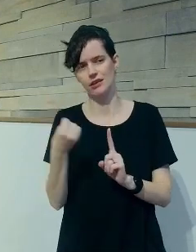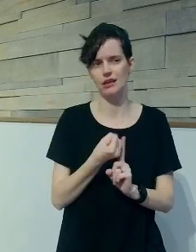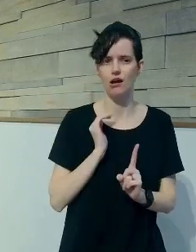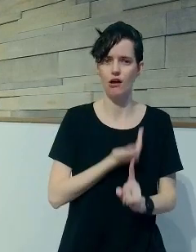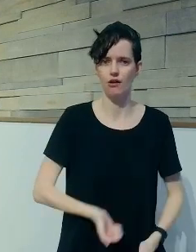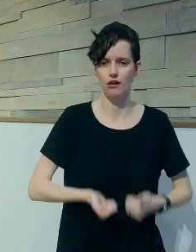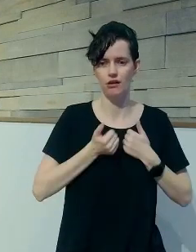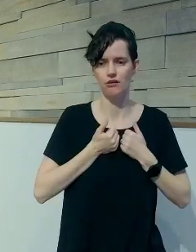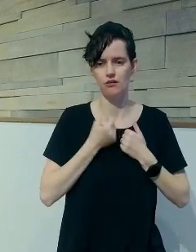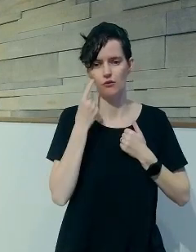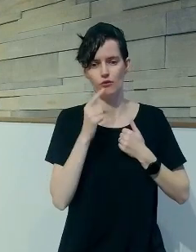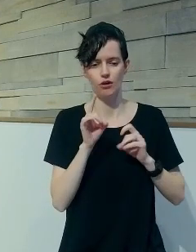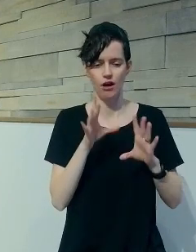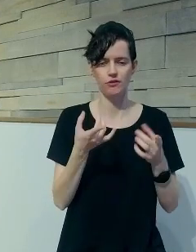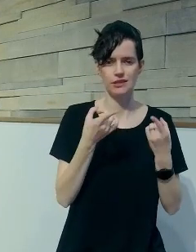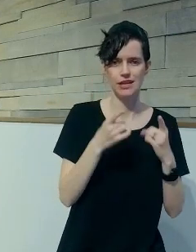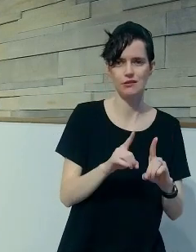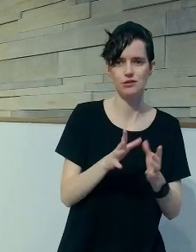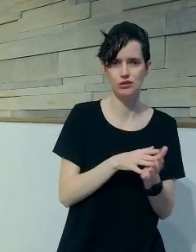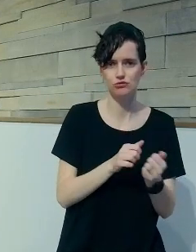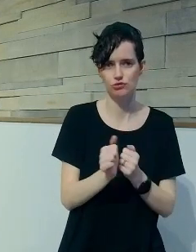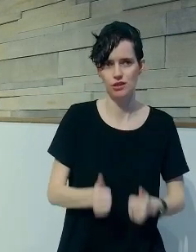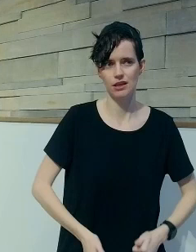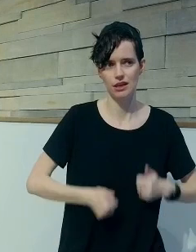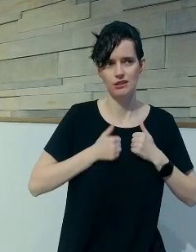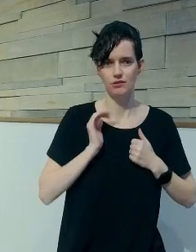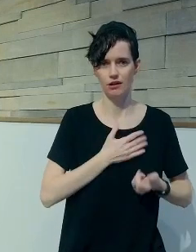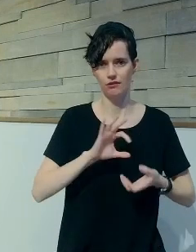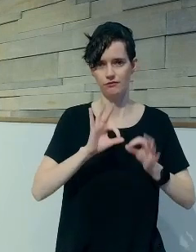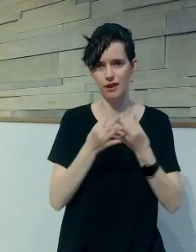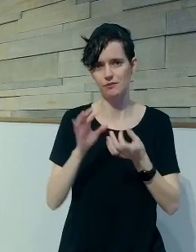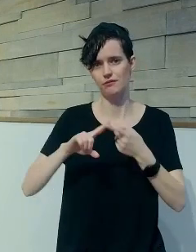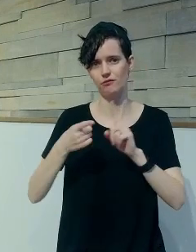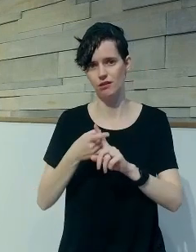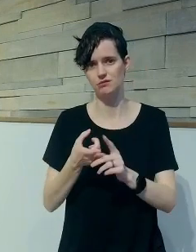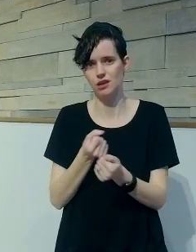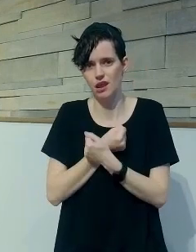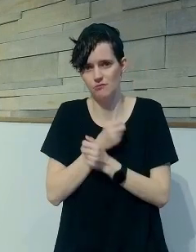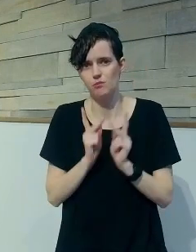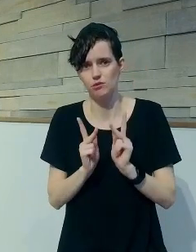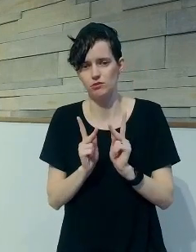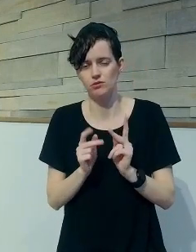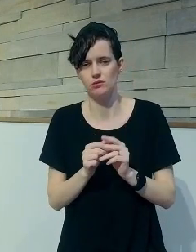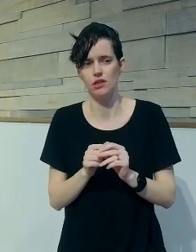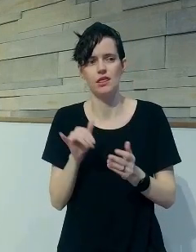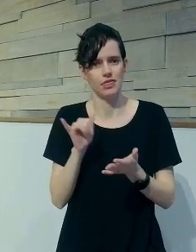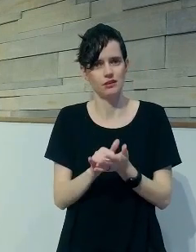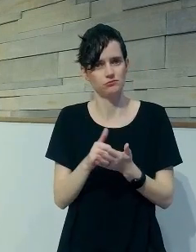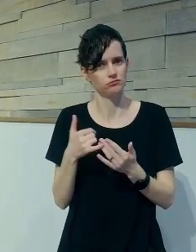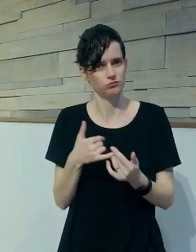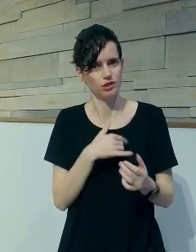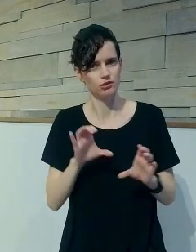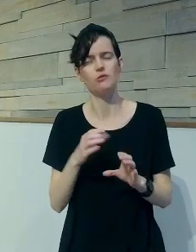lives, and for tragedies to devastate the lives of our loved ones, family, friends. That's what we do.